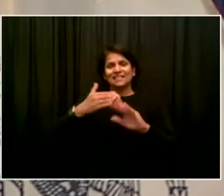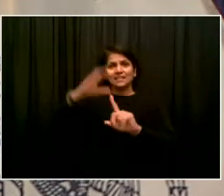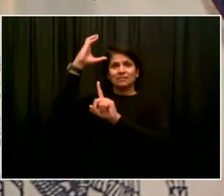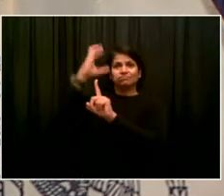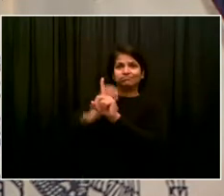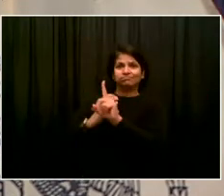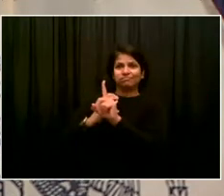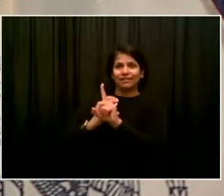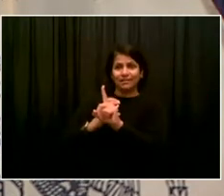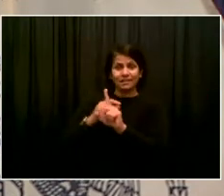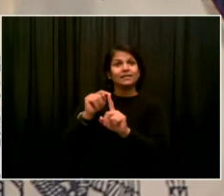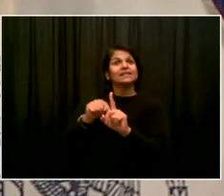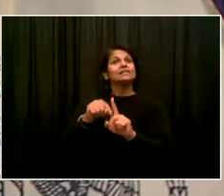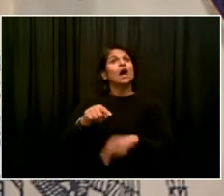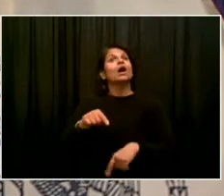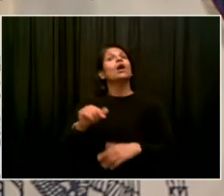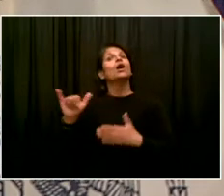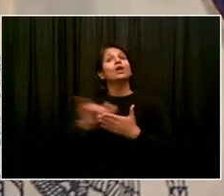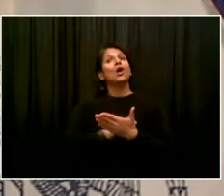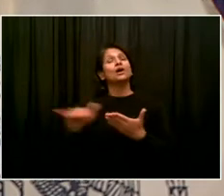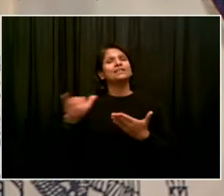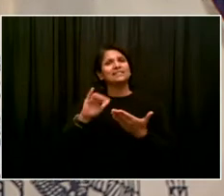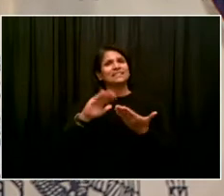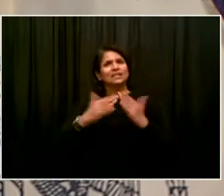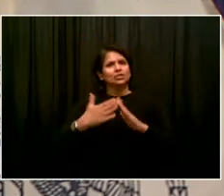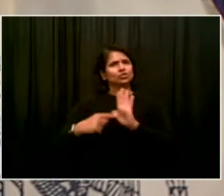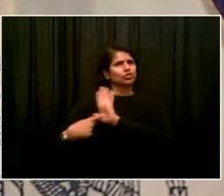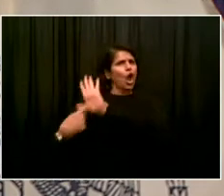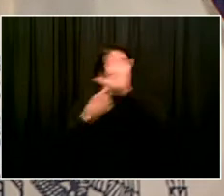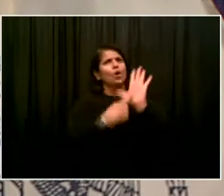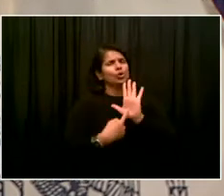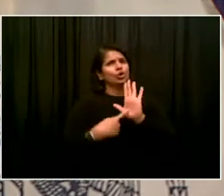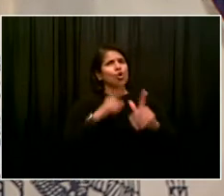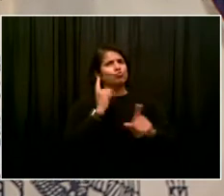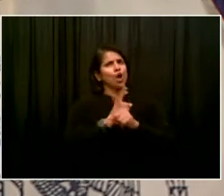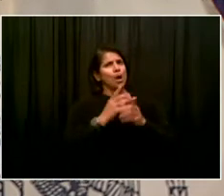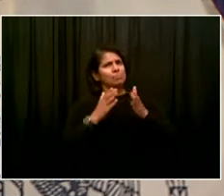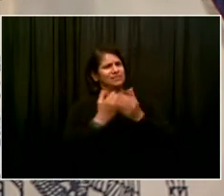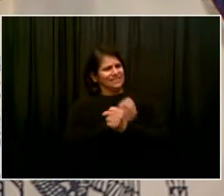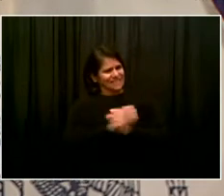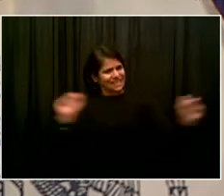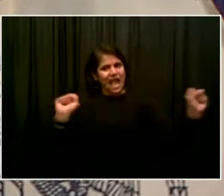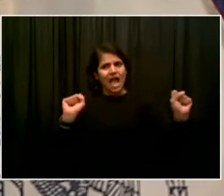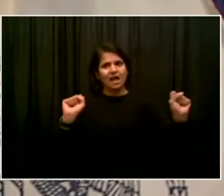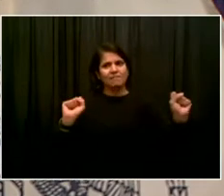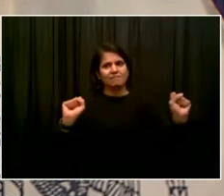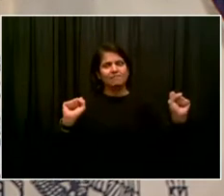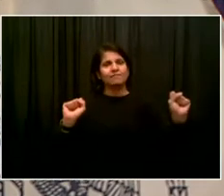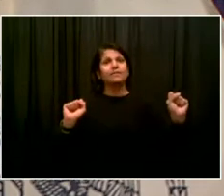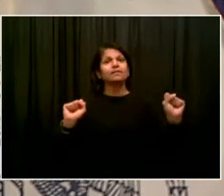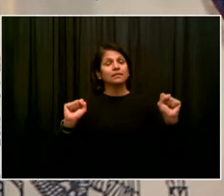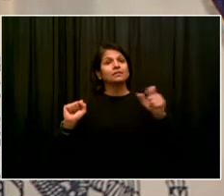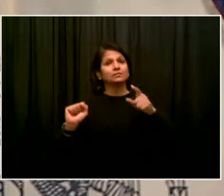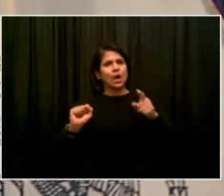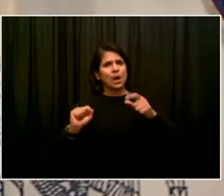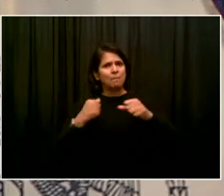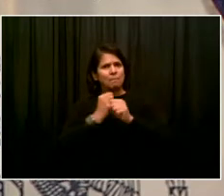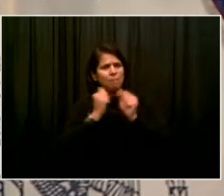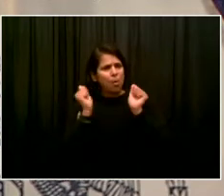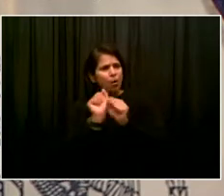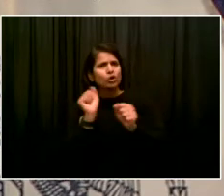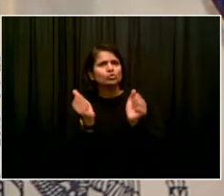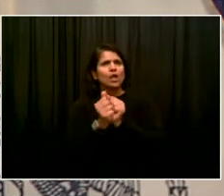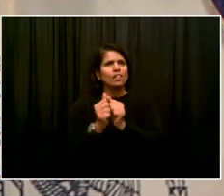way to do it. We've been a lot of consultation with our healthcare leadership, with the Times Square Alliance, figuring out what's that right balance